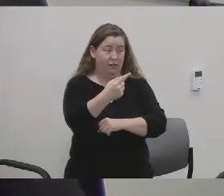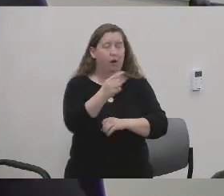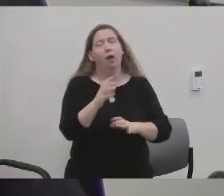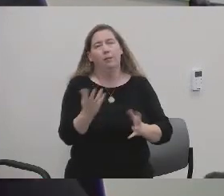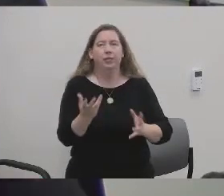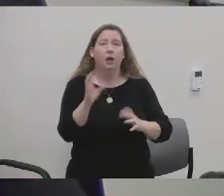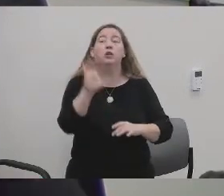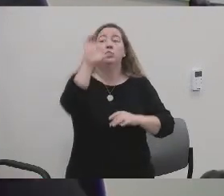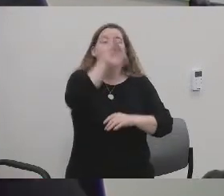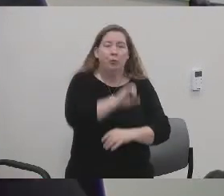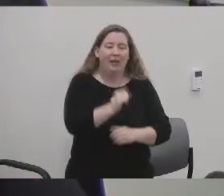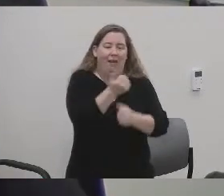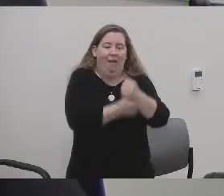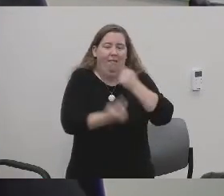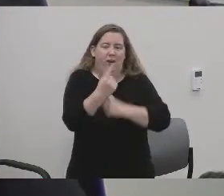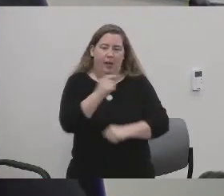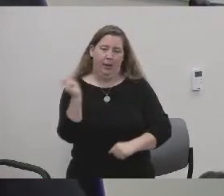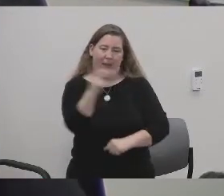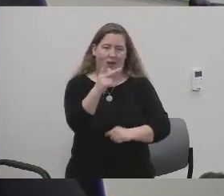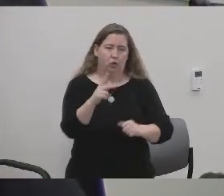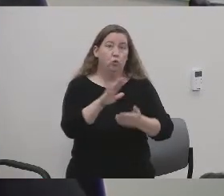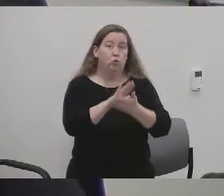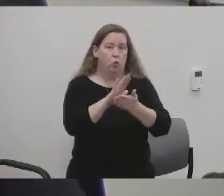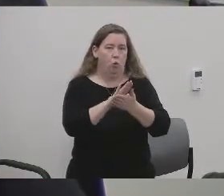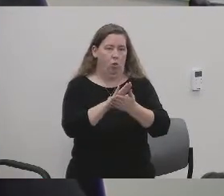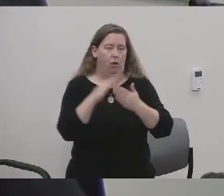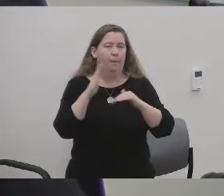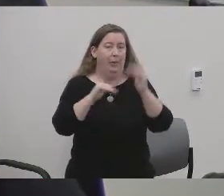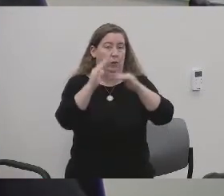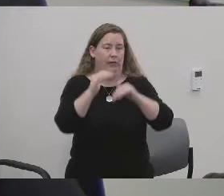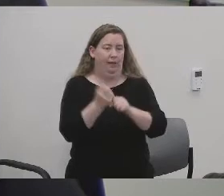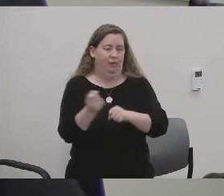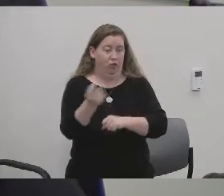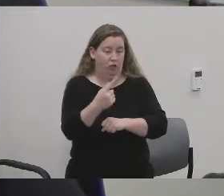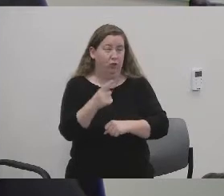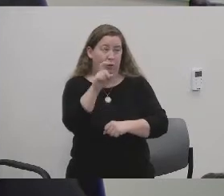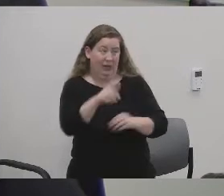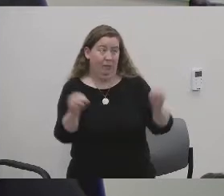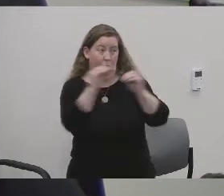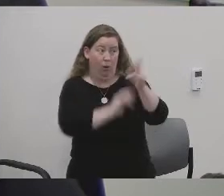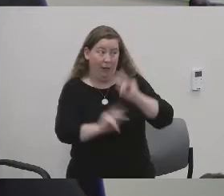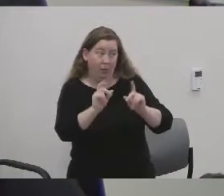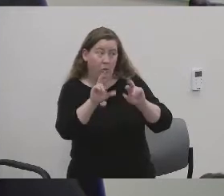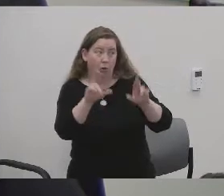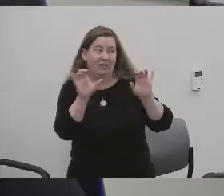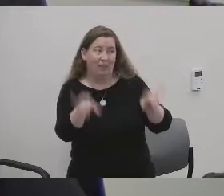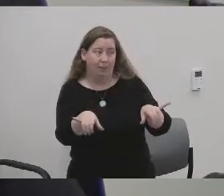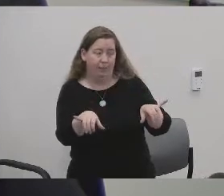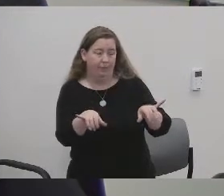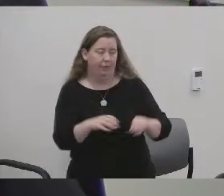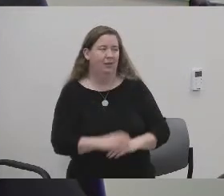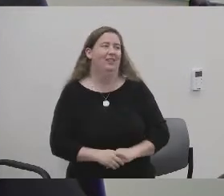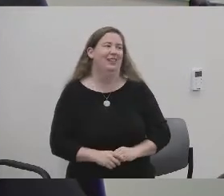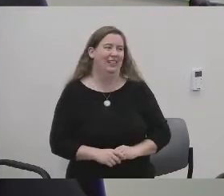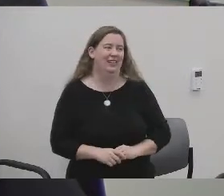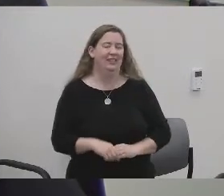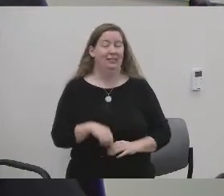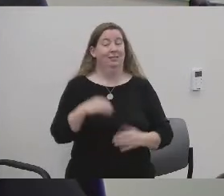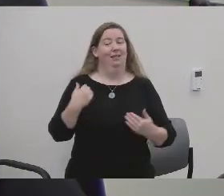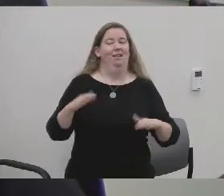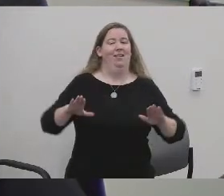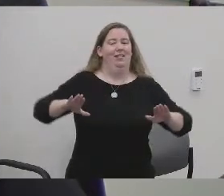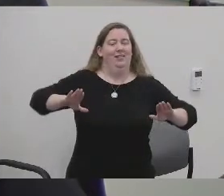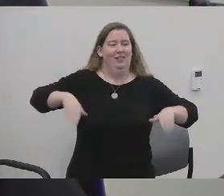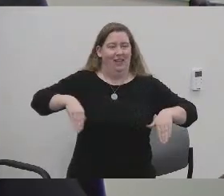assuming that everybody is back in school next year, would we need more people, or is this Actually, still the right number? You asked a question I didn't even think about